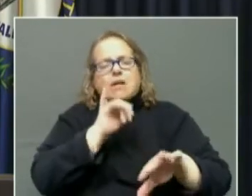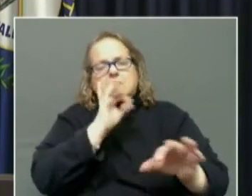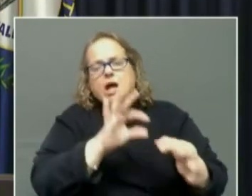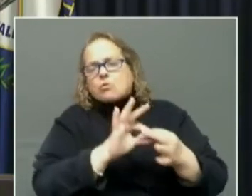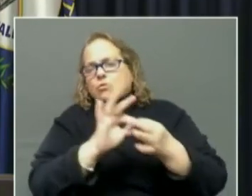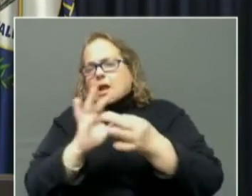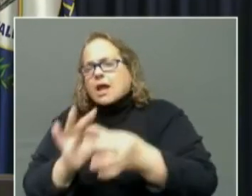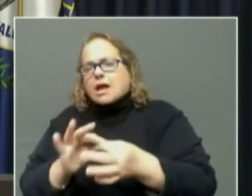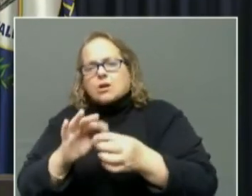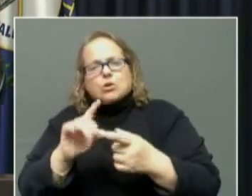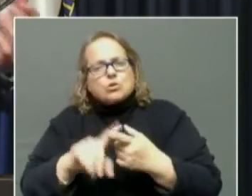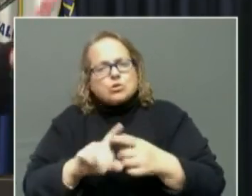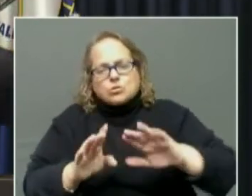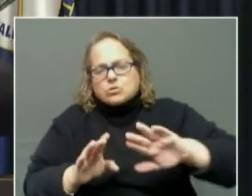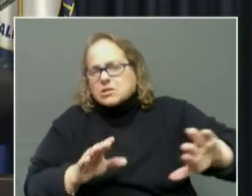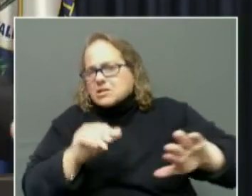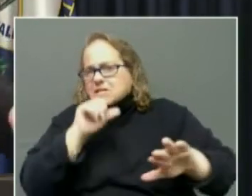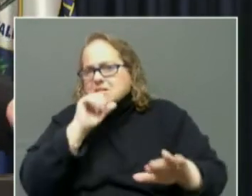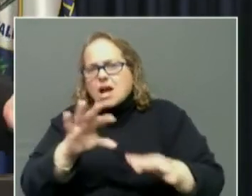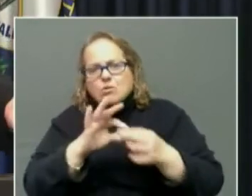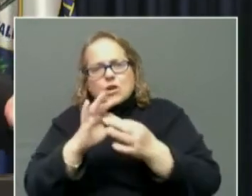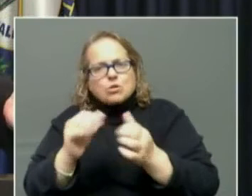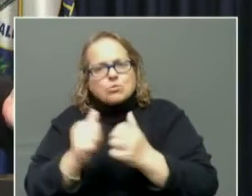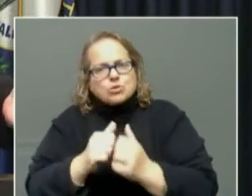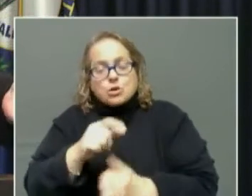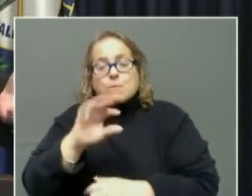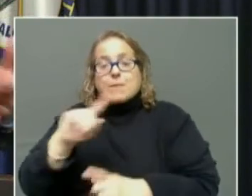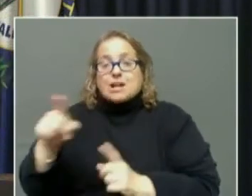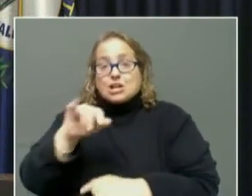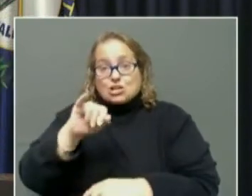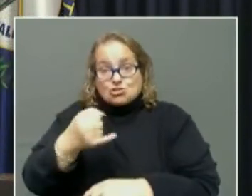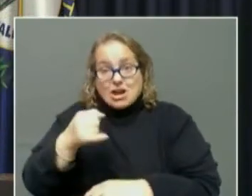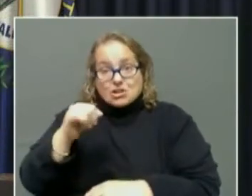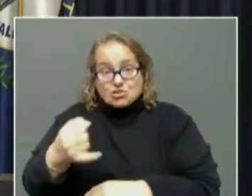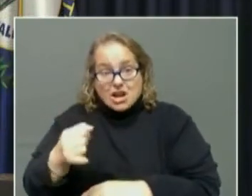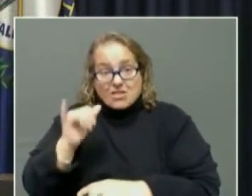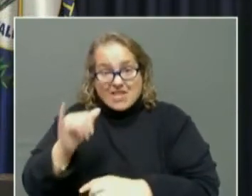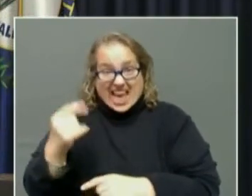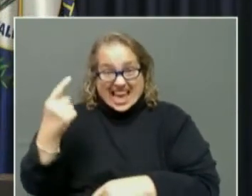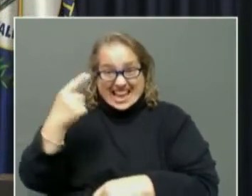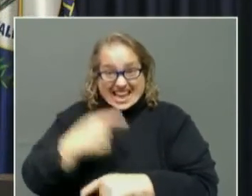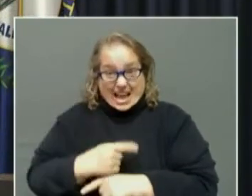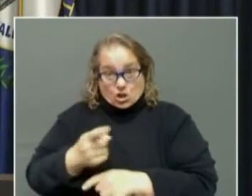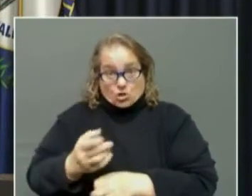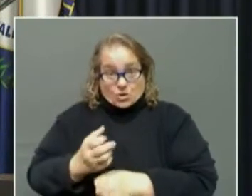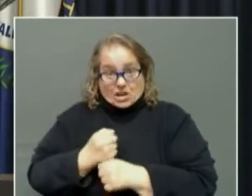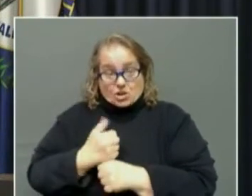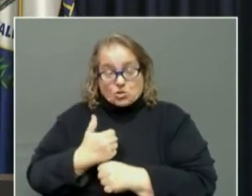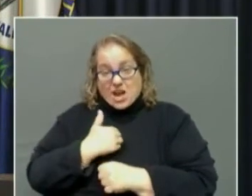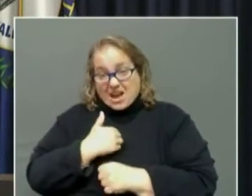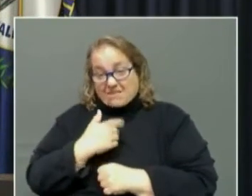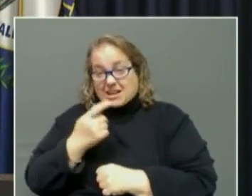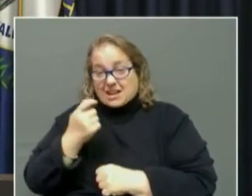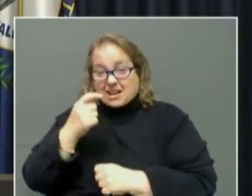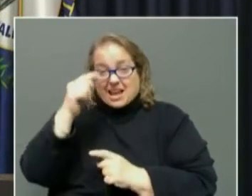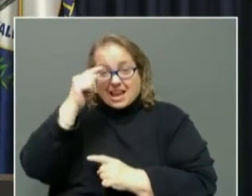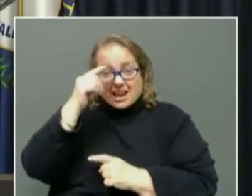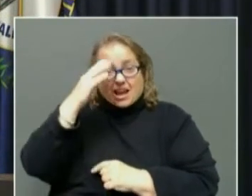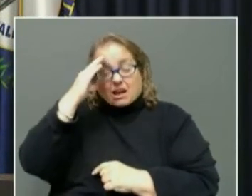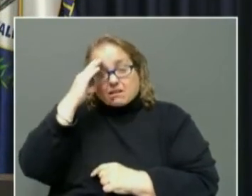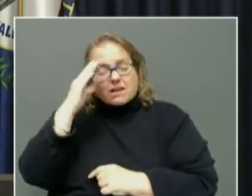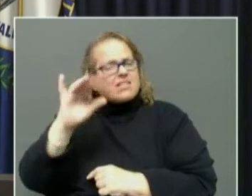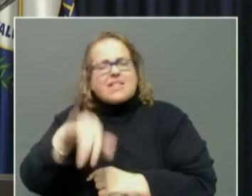or Moderna at all. If you get J&J and on the day that you get it, you have some of those things, again, that's not what we're